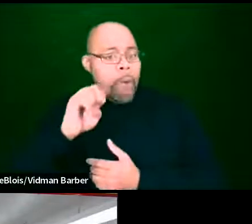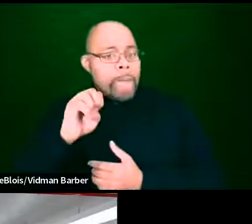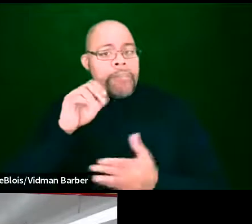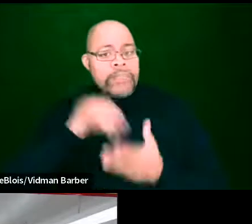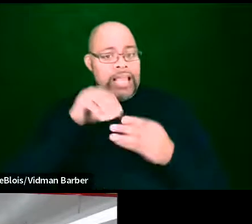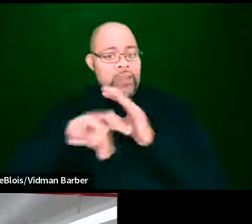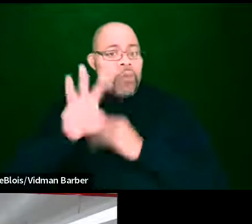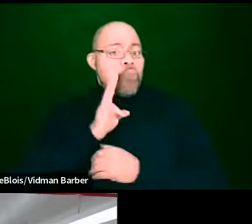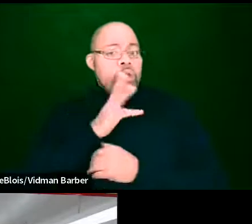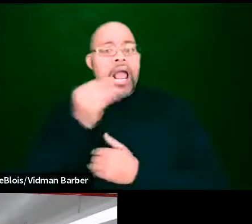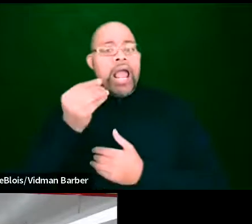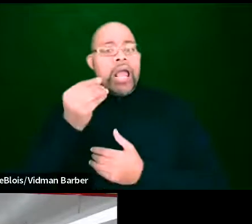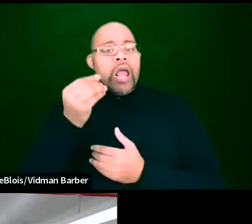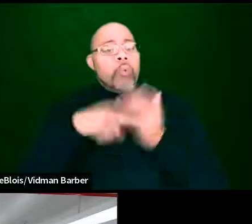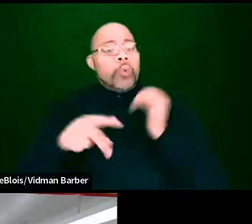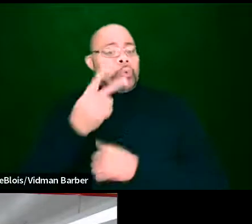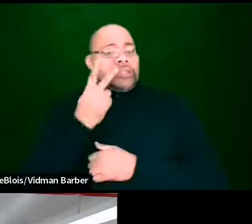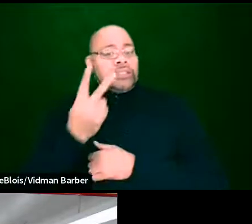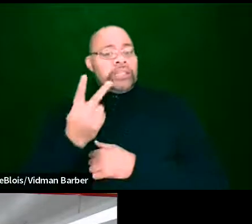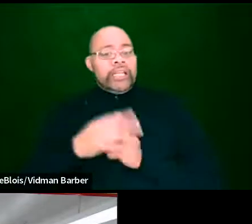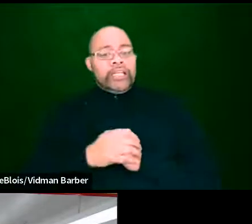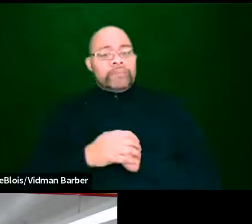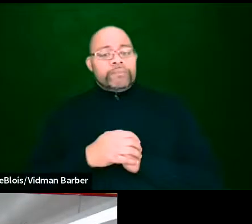in the water. And what did you see?